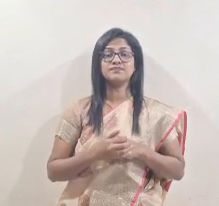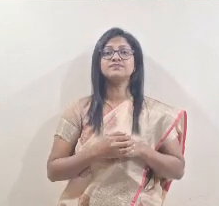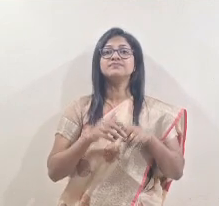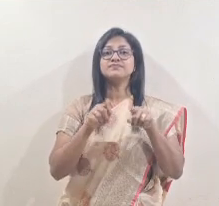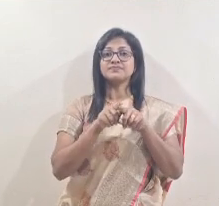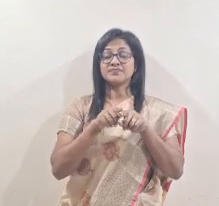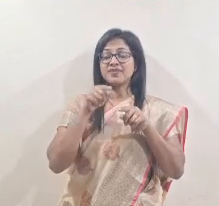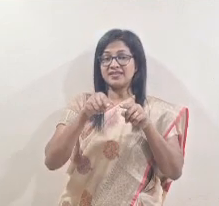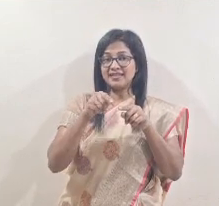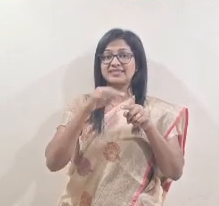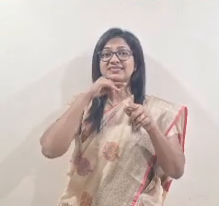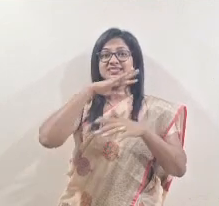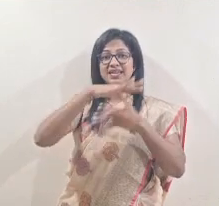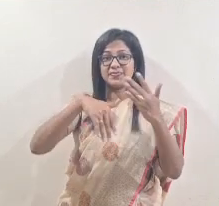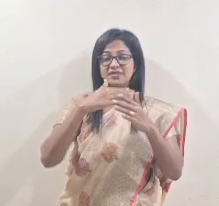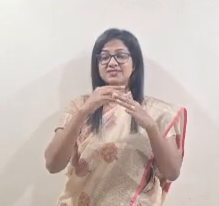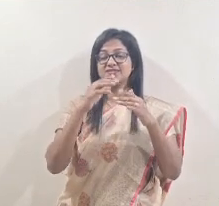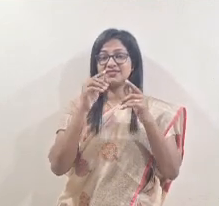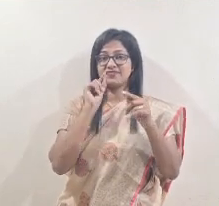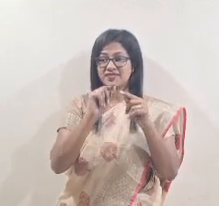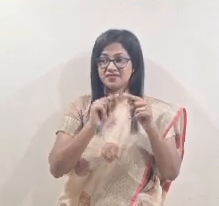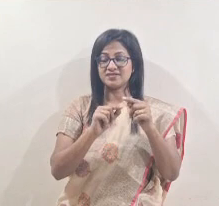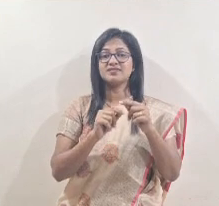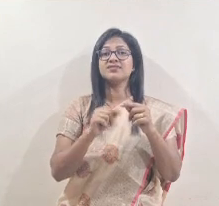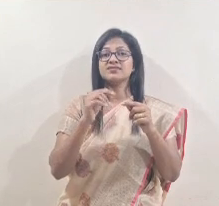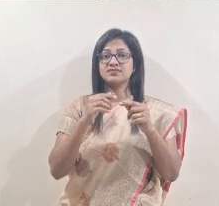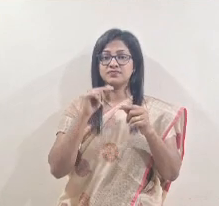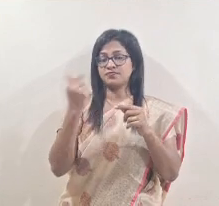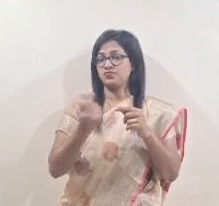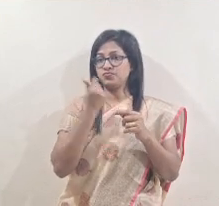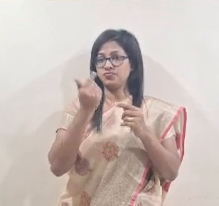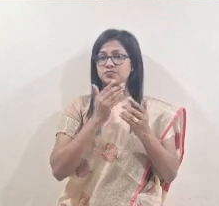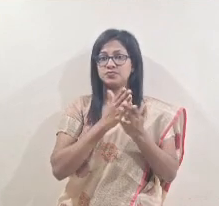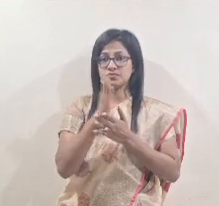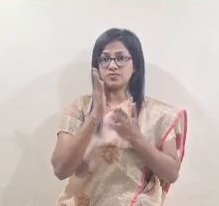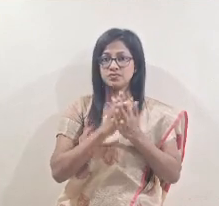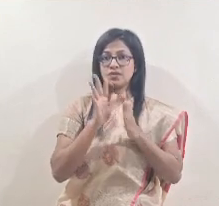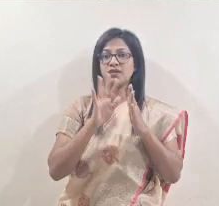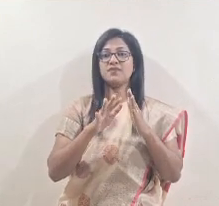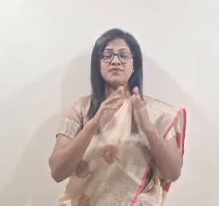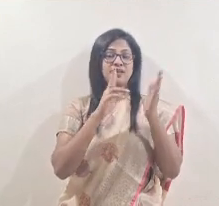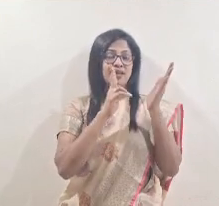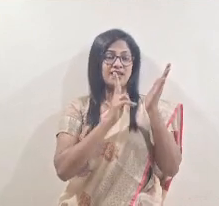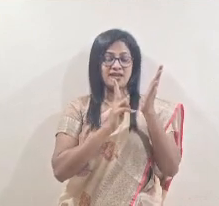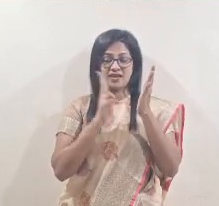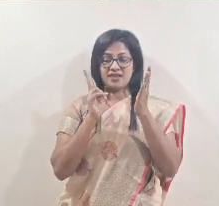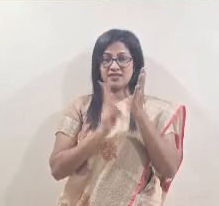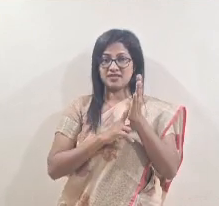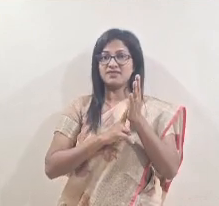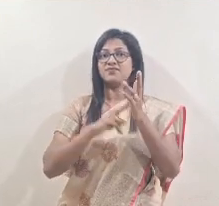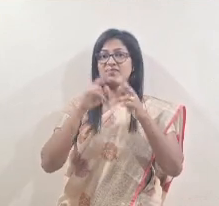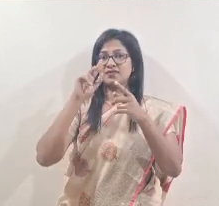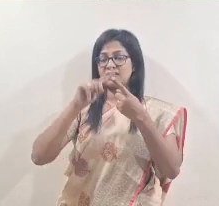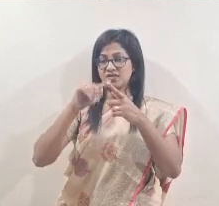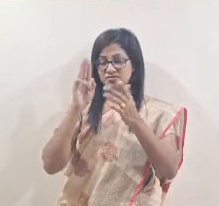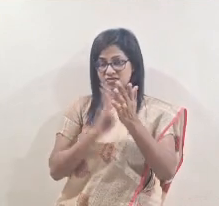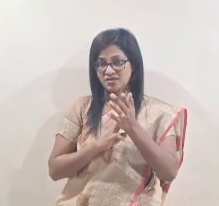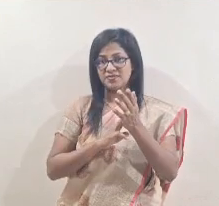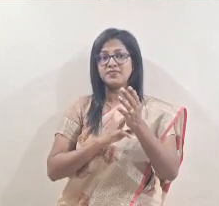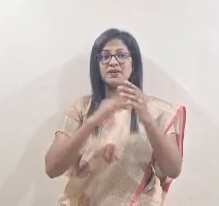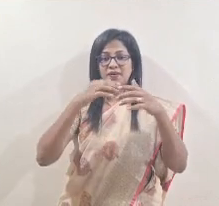And these are the emission factors for which we have taken for both non-exhaust emission, that is for brake wear and tire